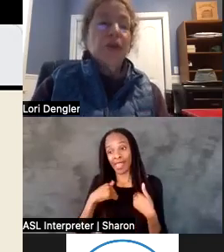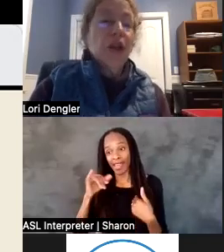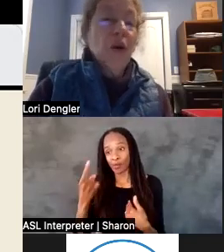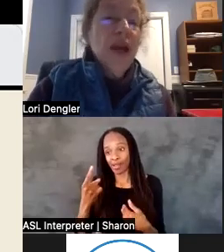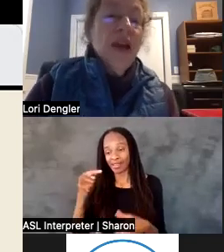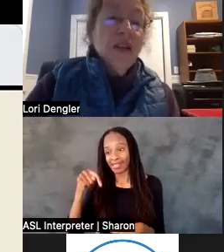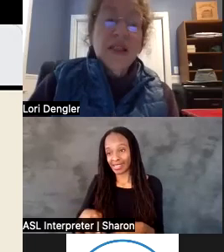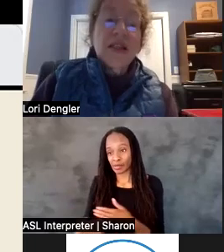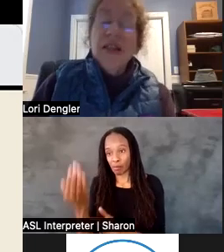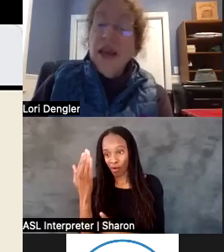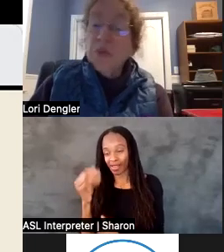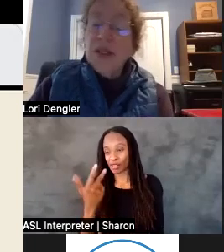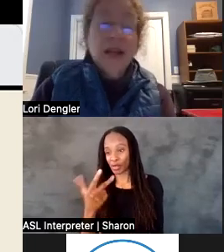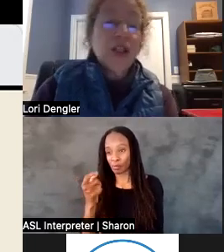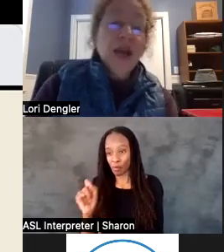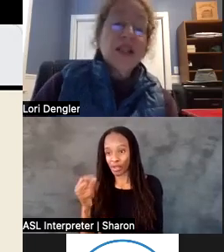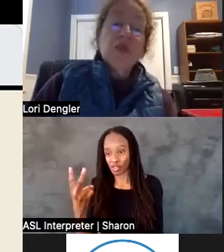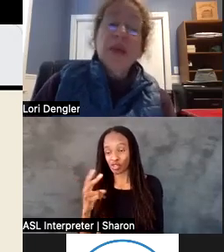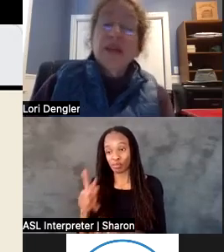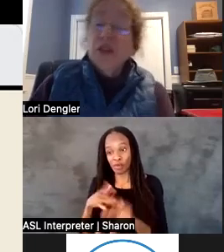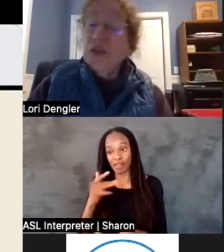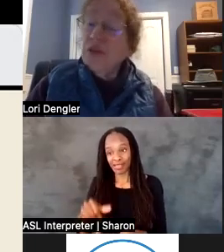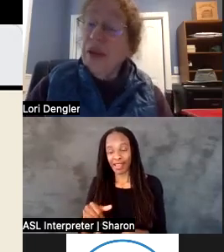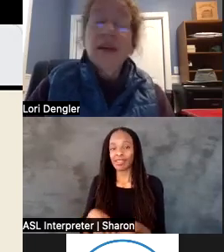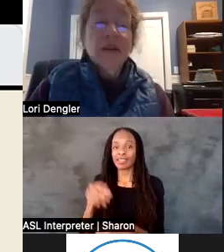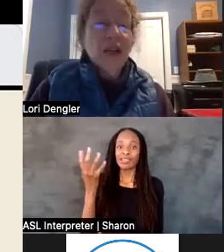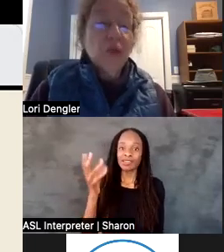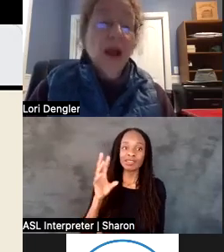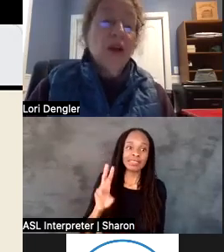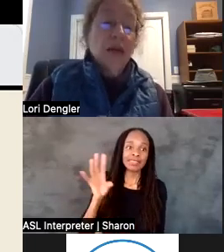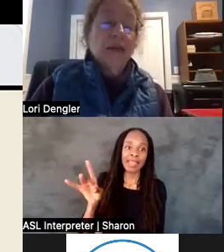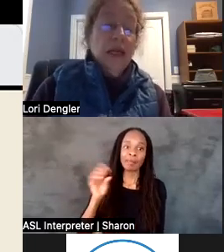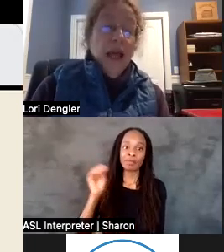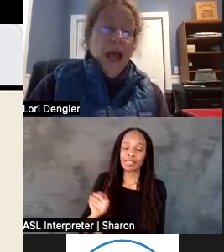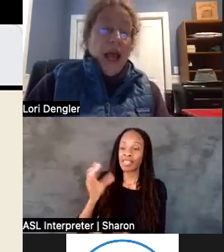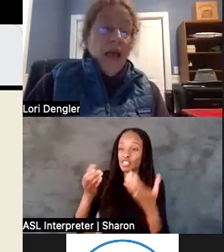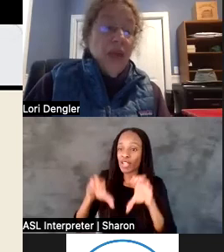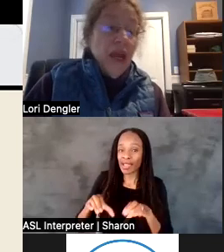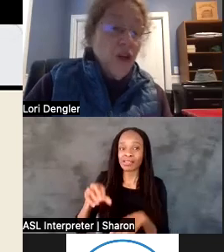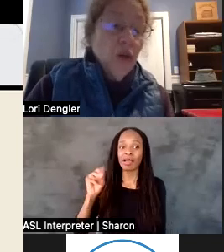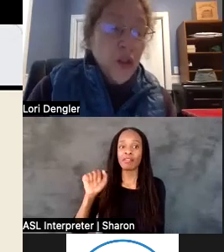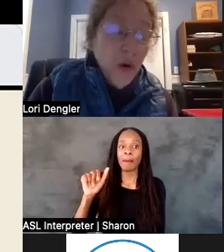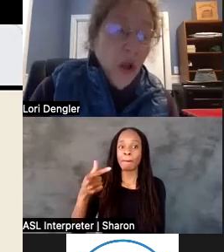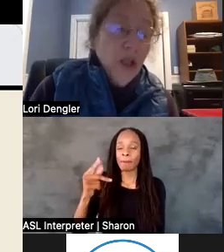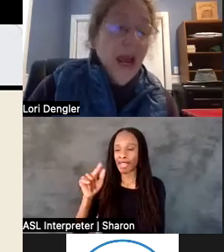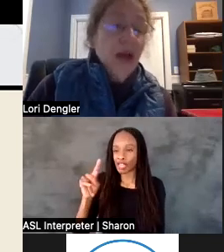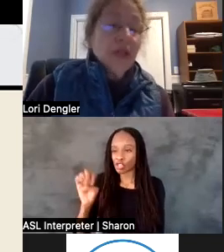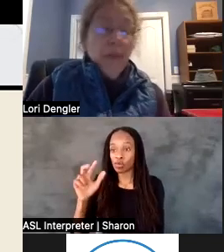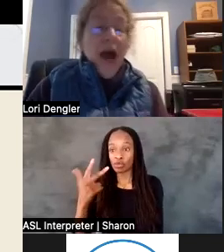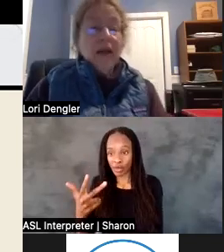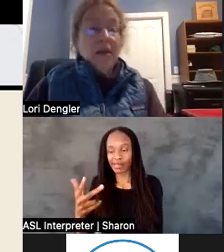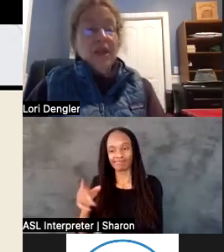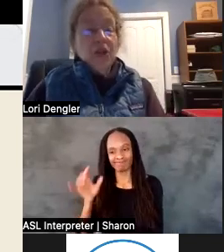3.2. So the 68% chance of a magnitude 3 is right on. And then you'll scroll down